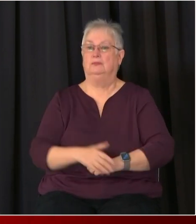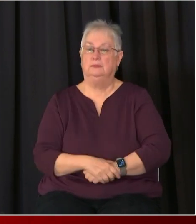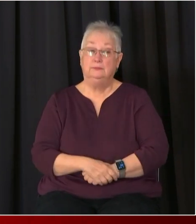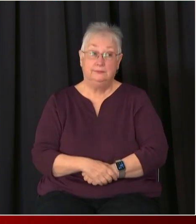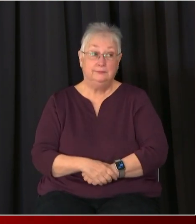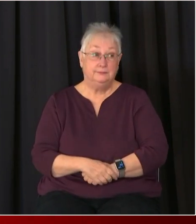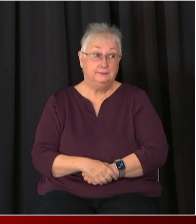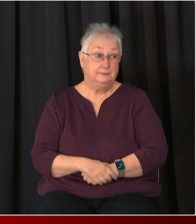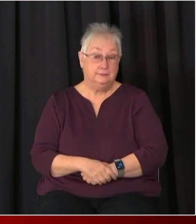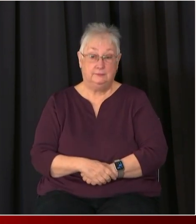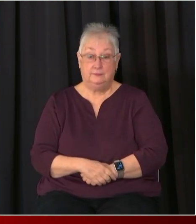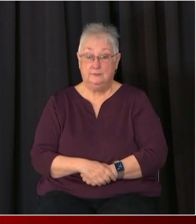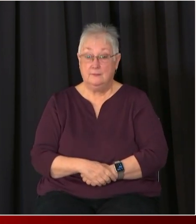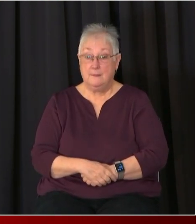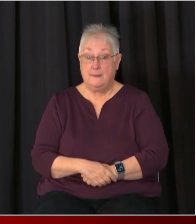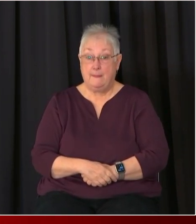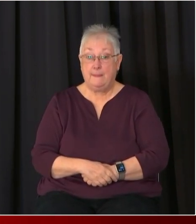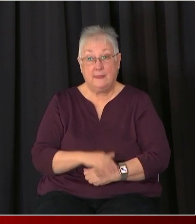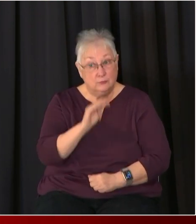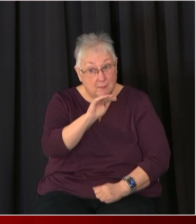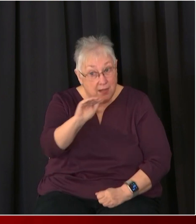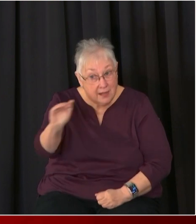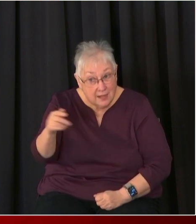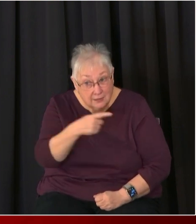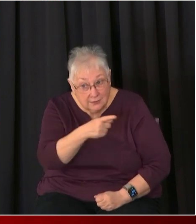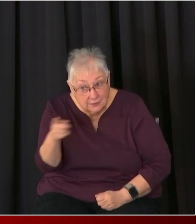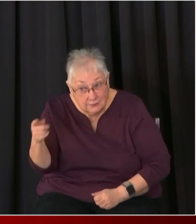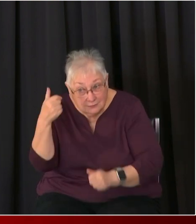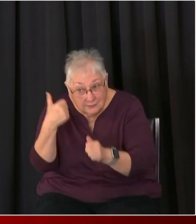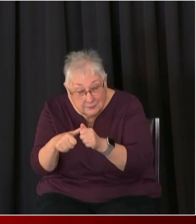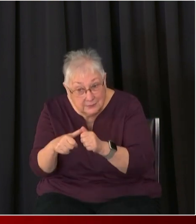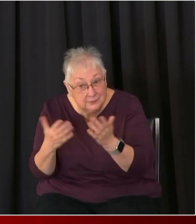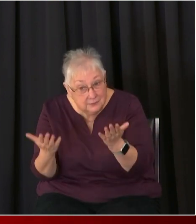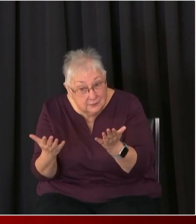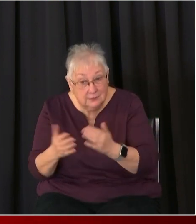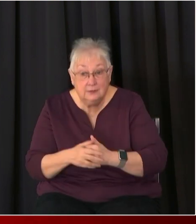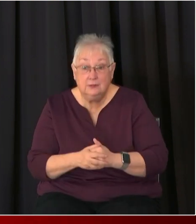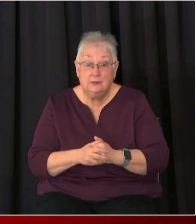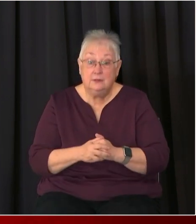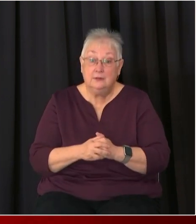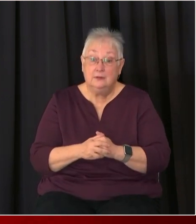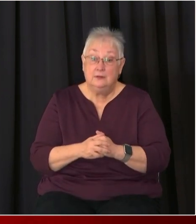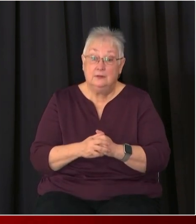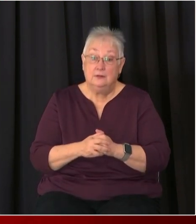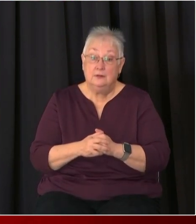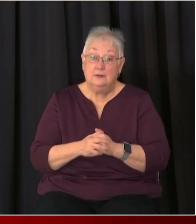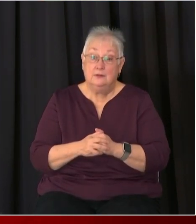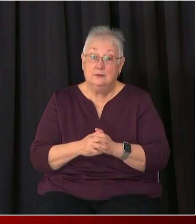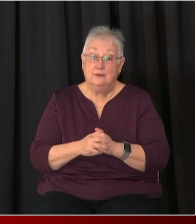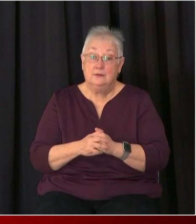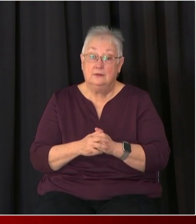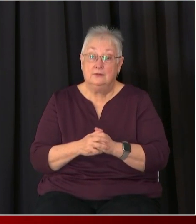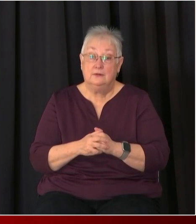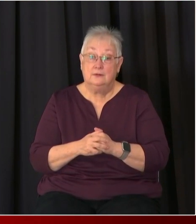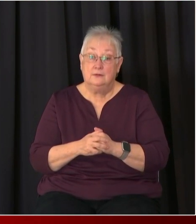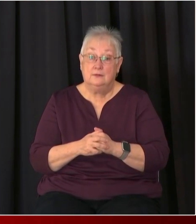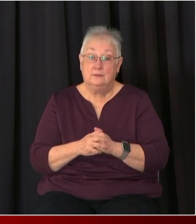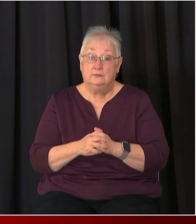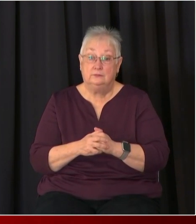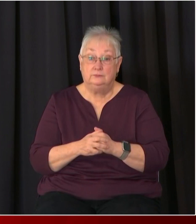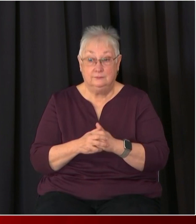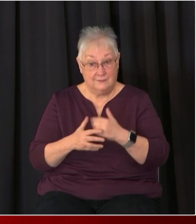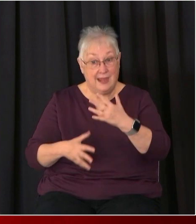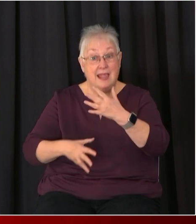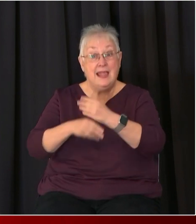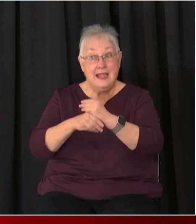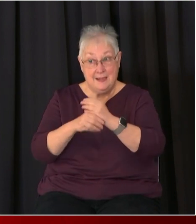that we have instituted changes to, or we've added more